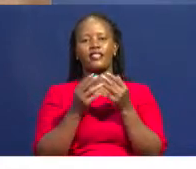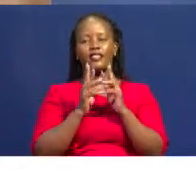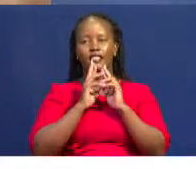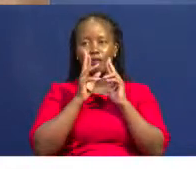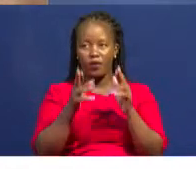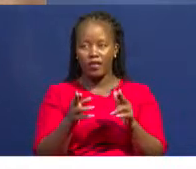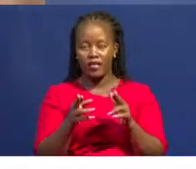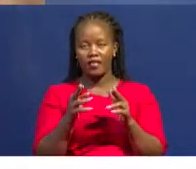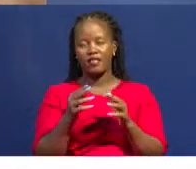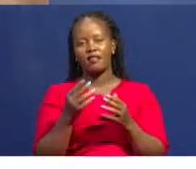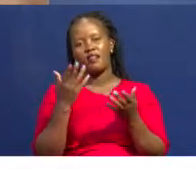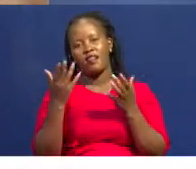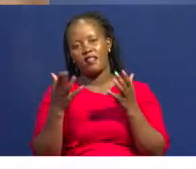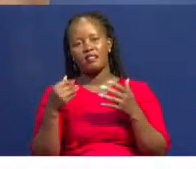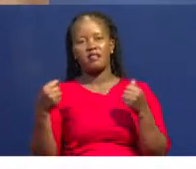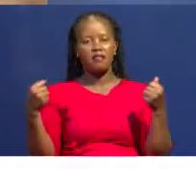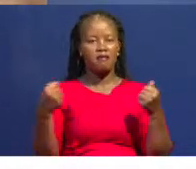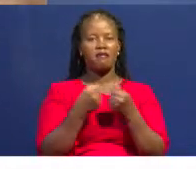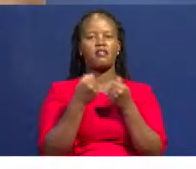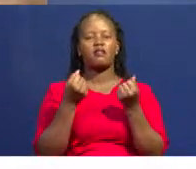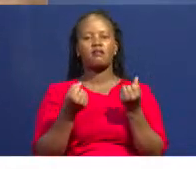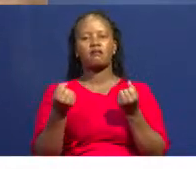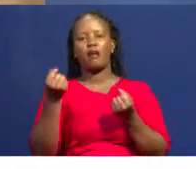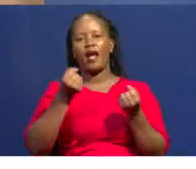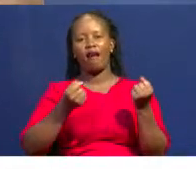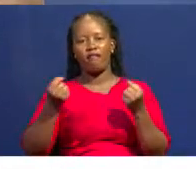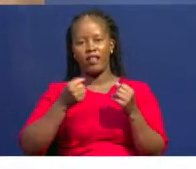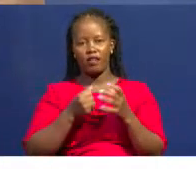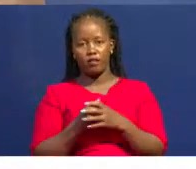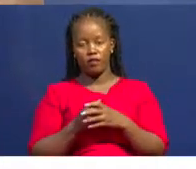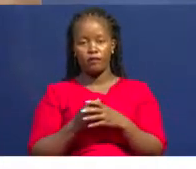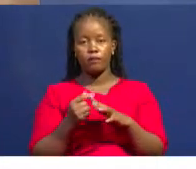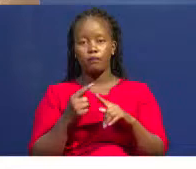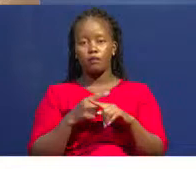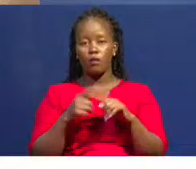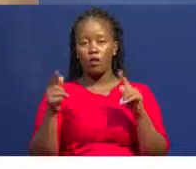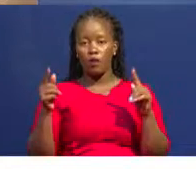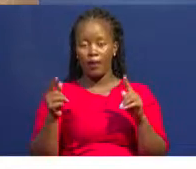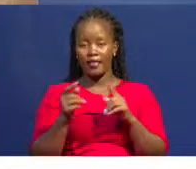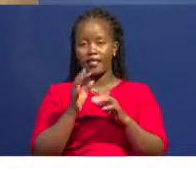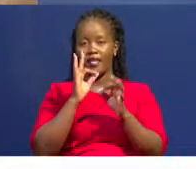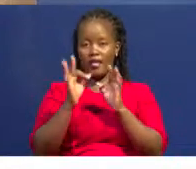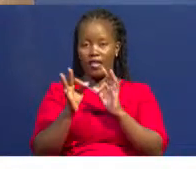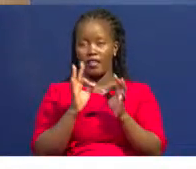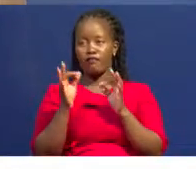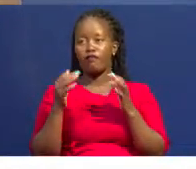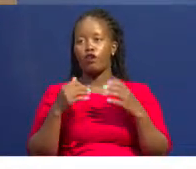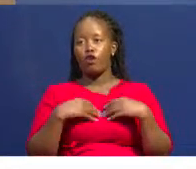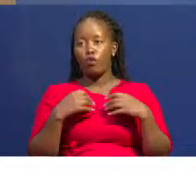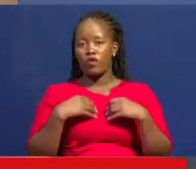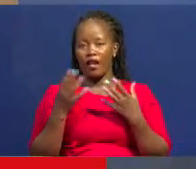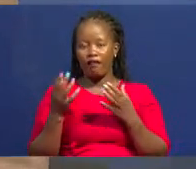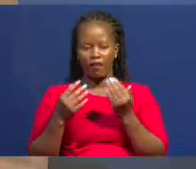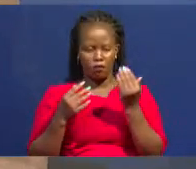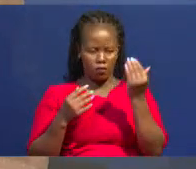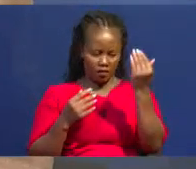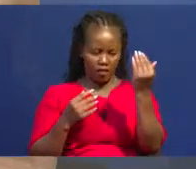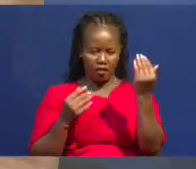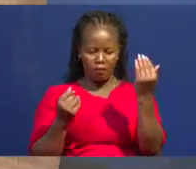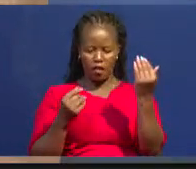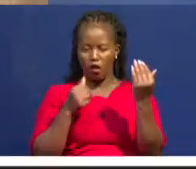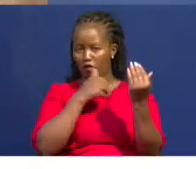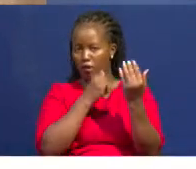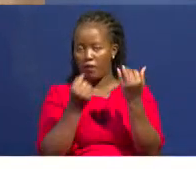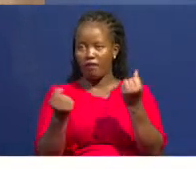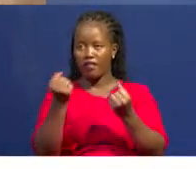I was hit by a vehicle, I was hit by this. But when he was hit, a side mirror for a small car, it's not an accident. But a